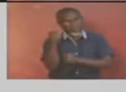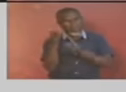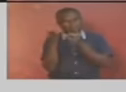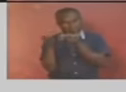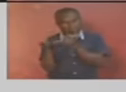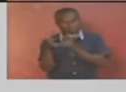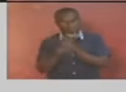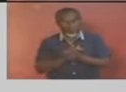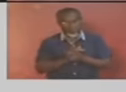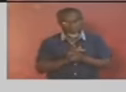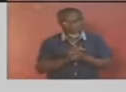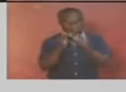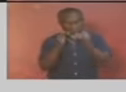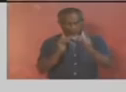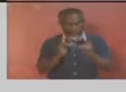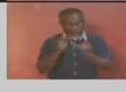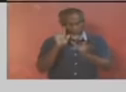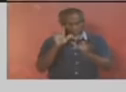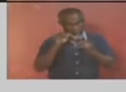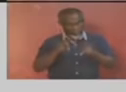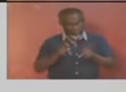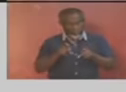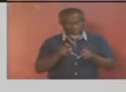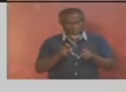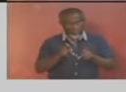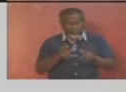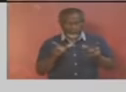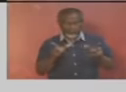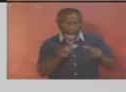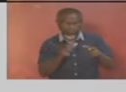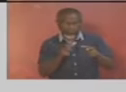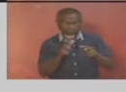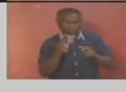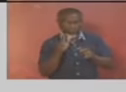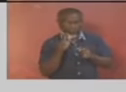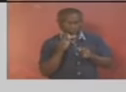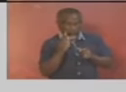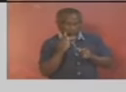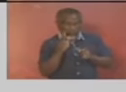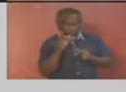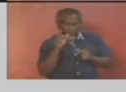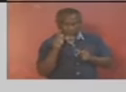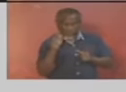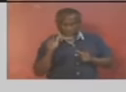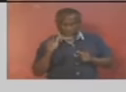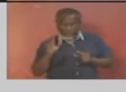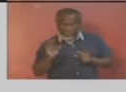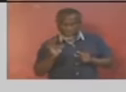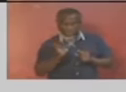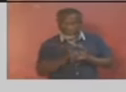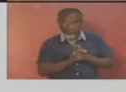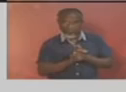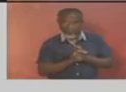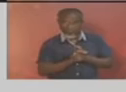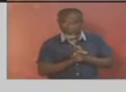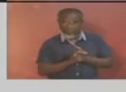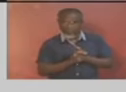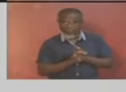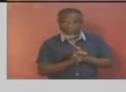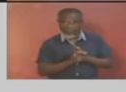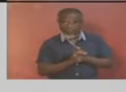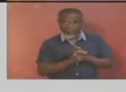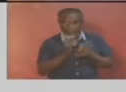5 persons, quarantine sites 339, total persons in home isolation 73. With regards